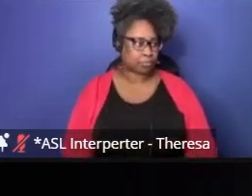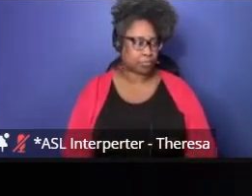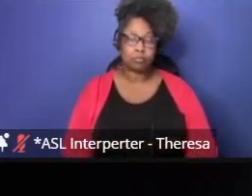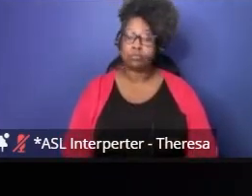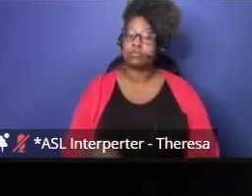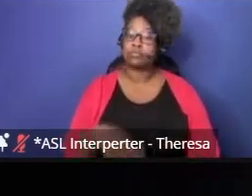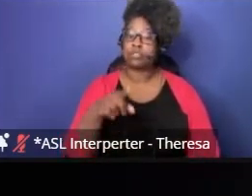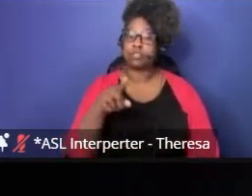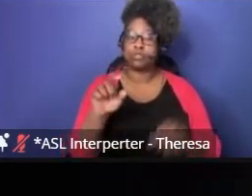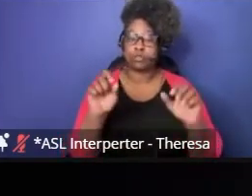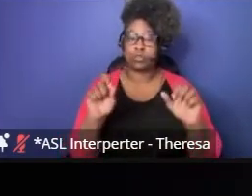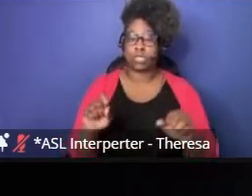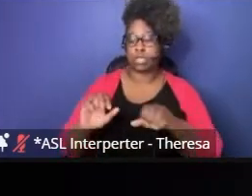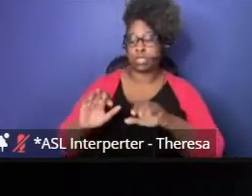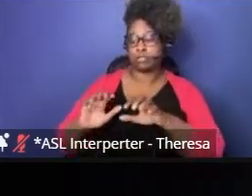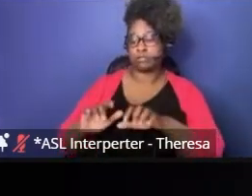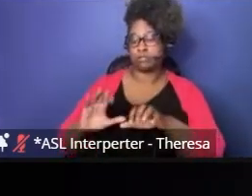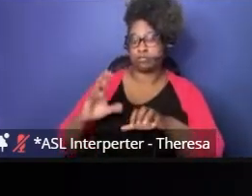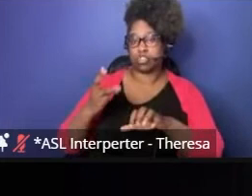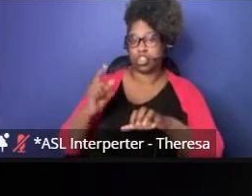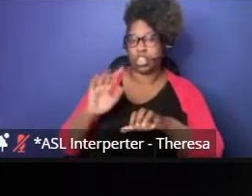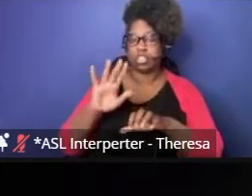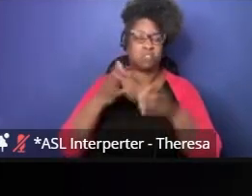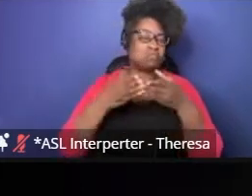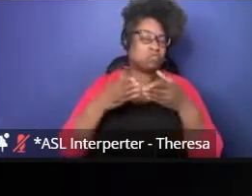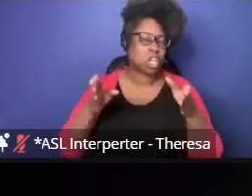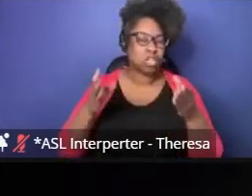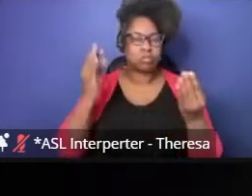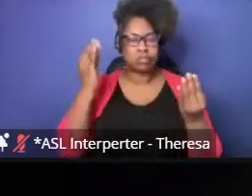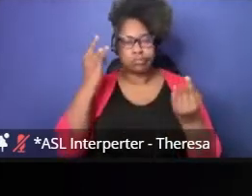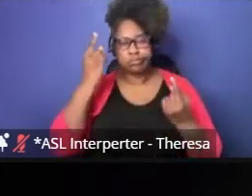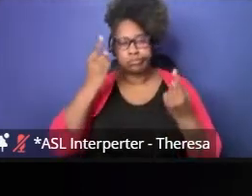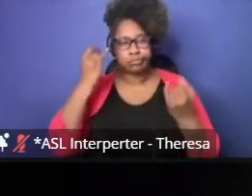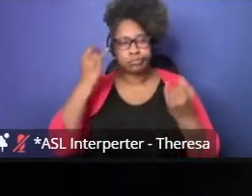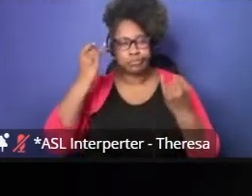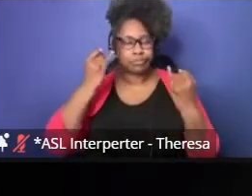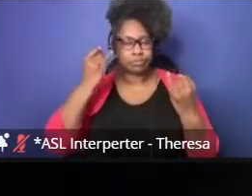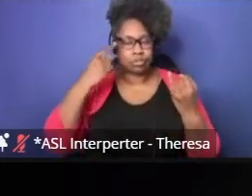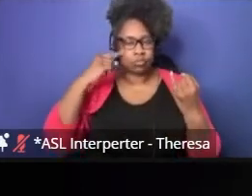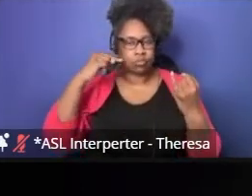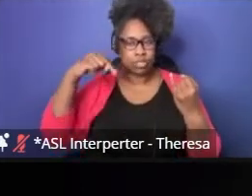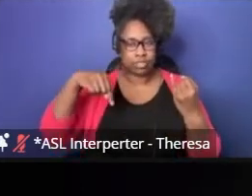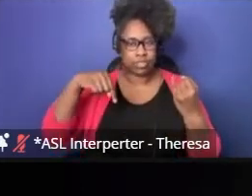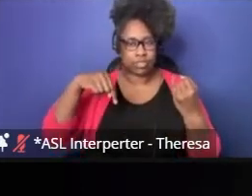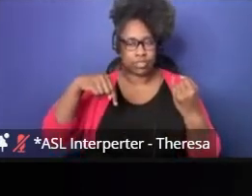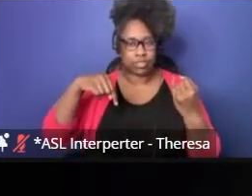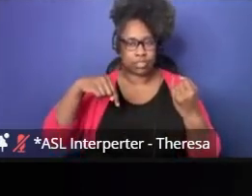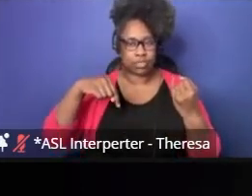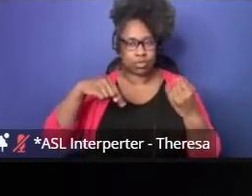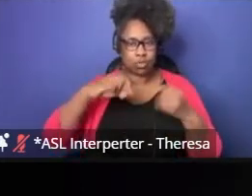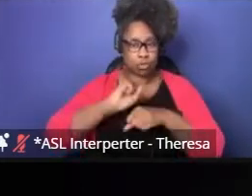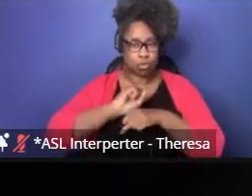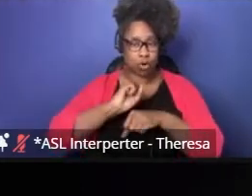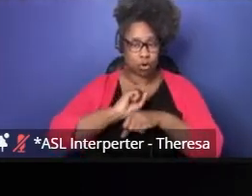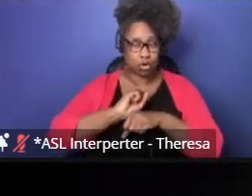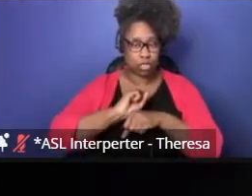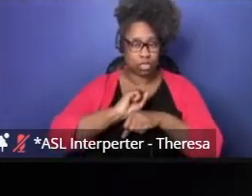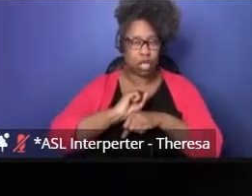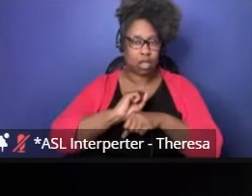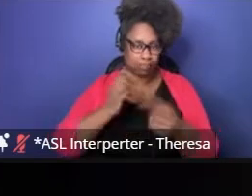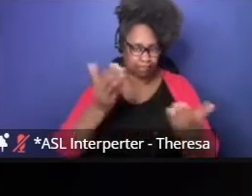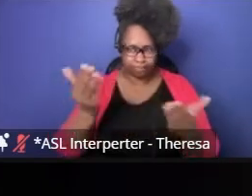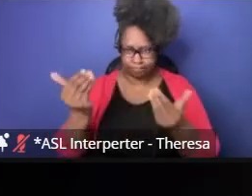chat, just general considerations for this work, love to hear